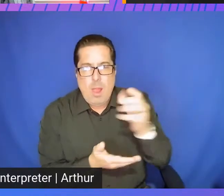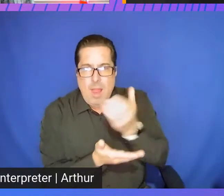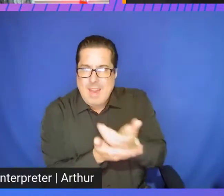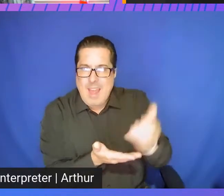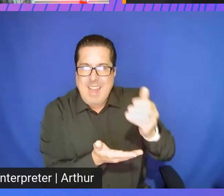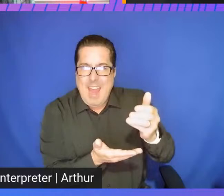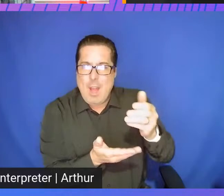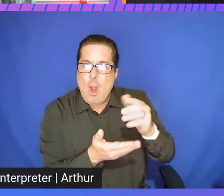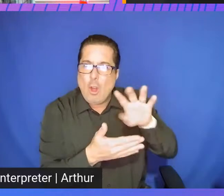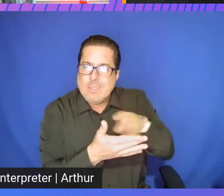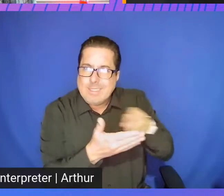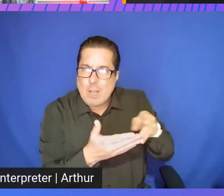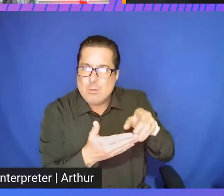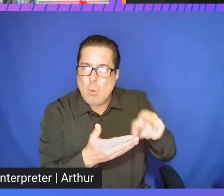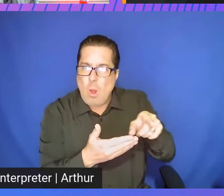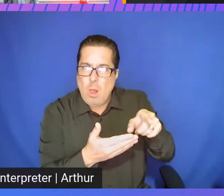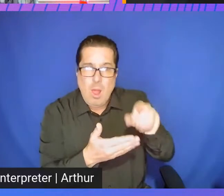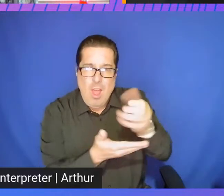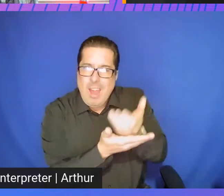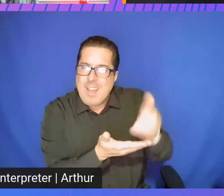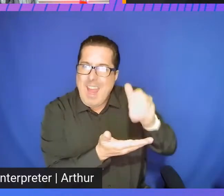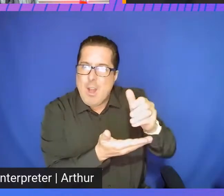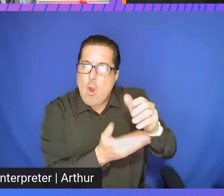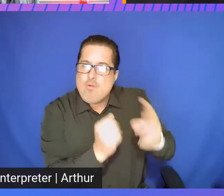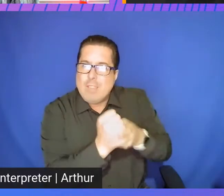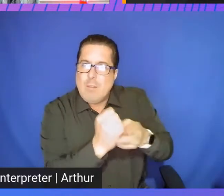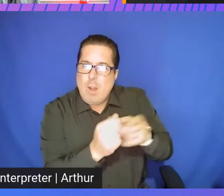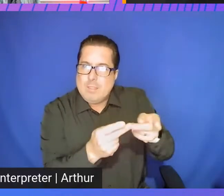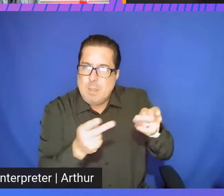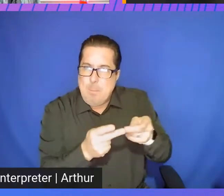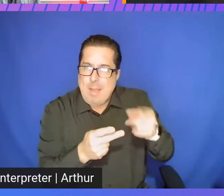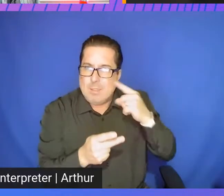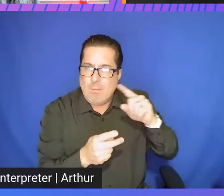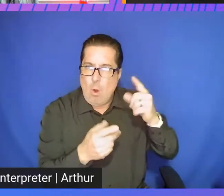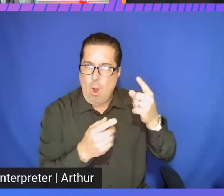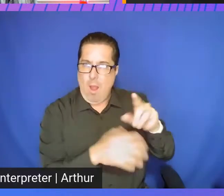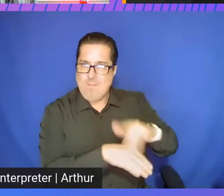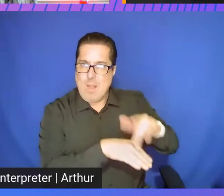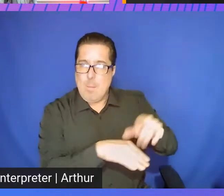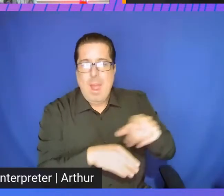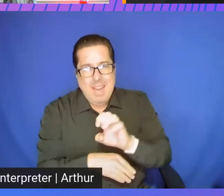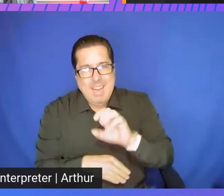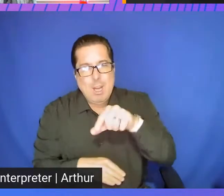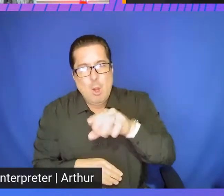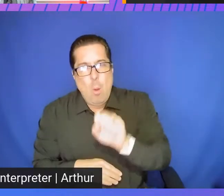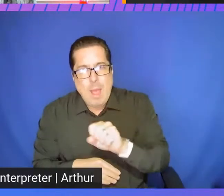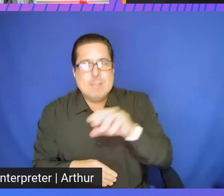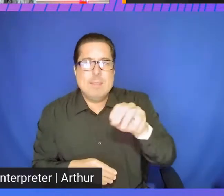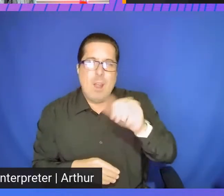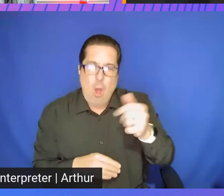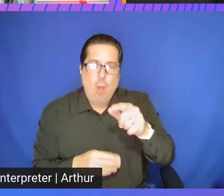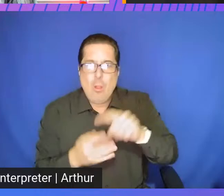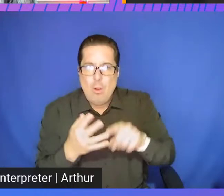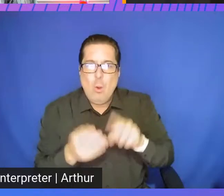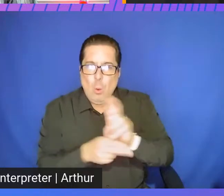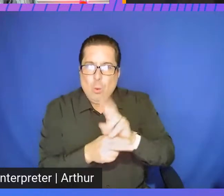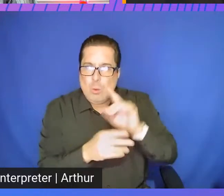or container orchestration system available today. There's also EKS or Kubernetes, whatever. On AWS, we have